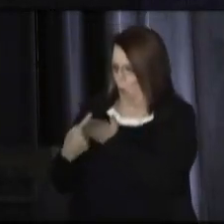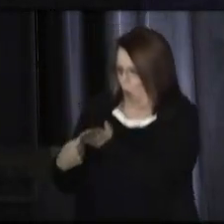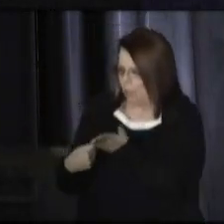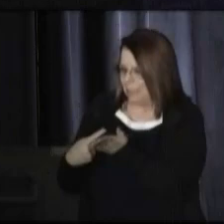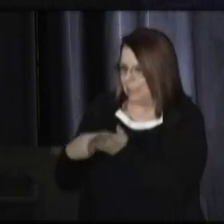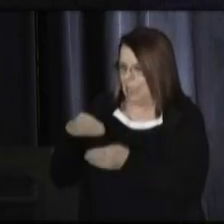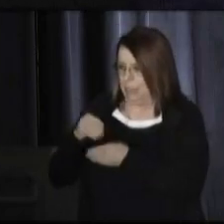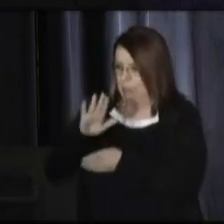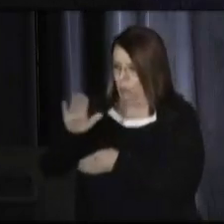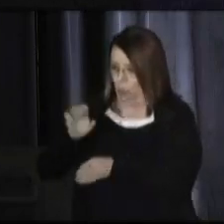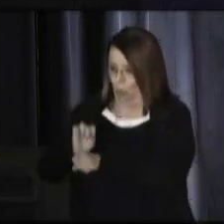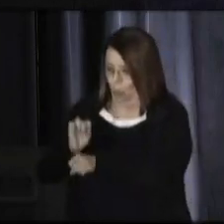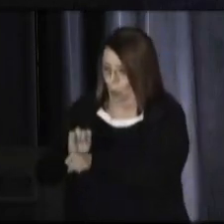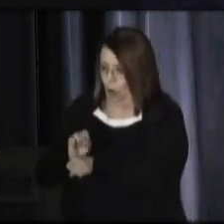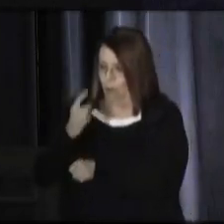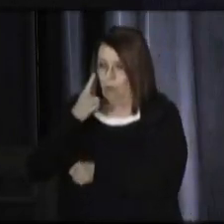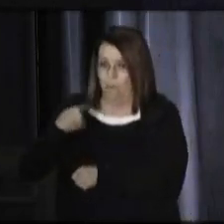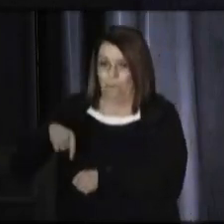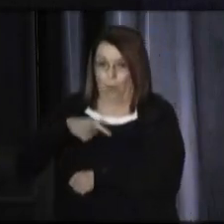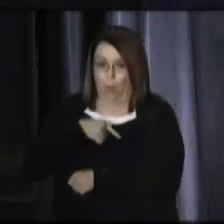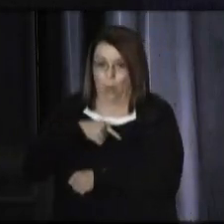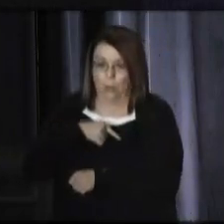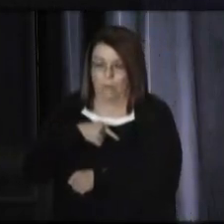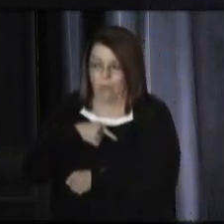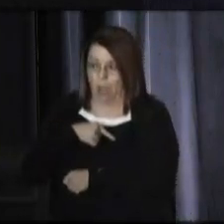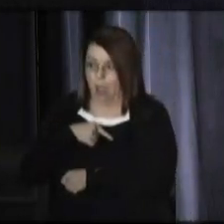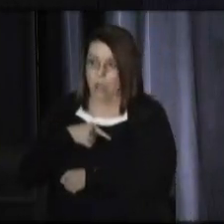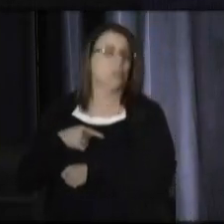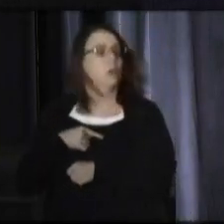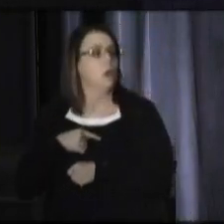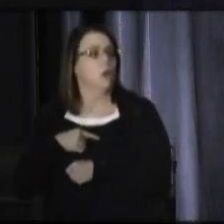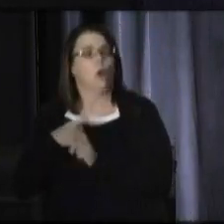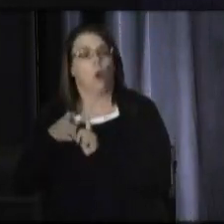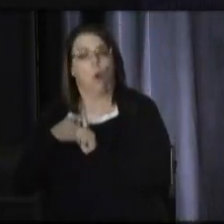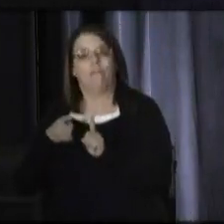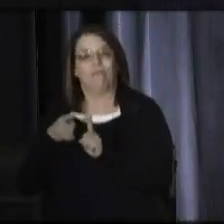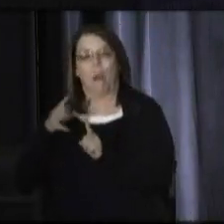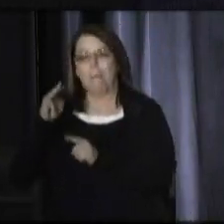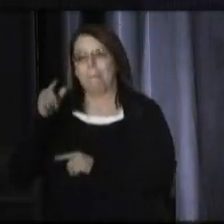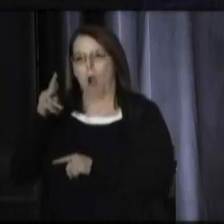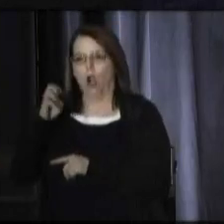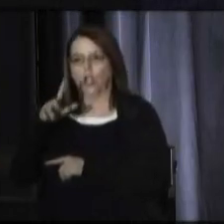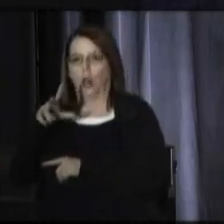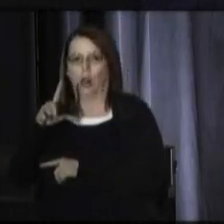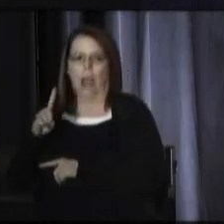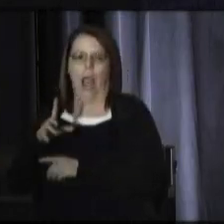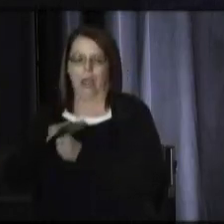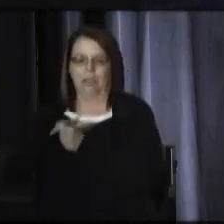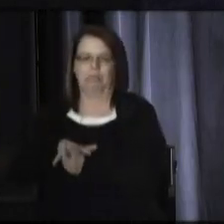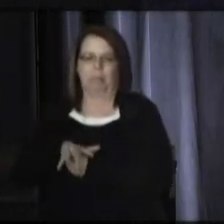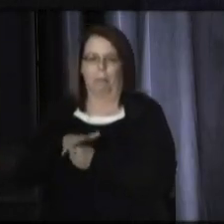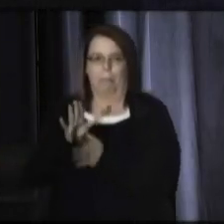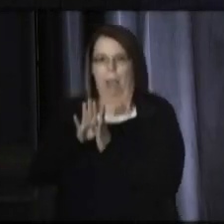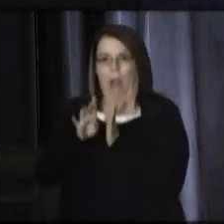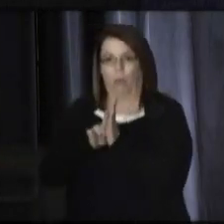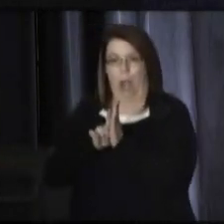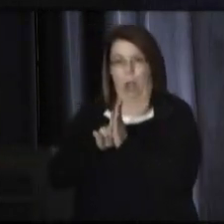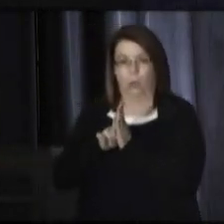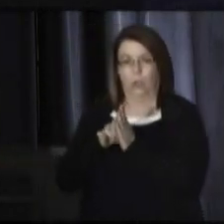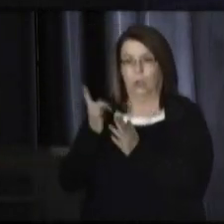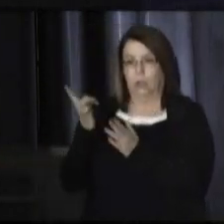photos of my mother leaving me with one. They take the dim shots of my brother's young